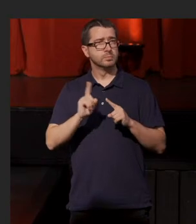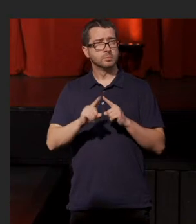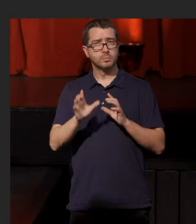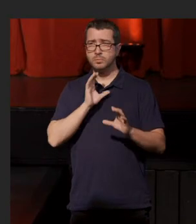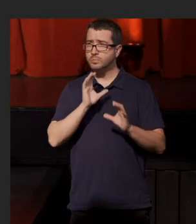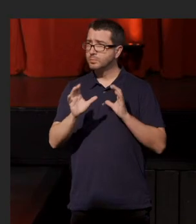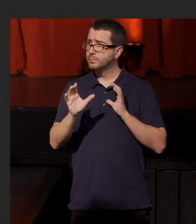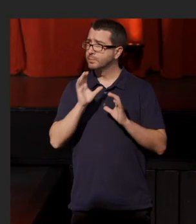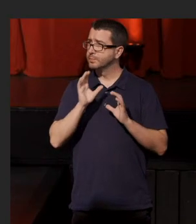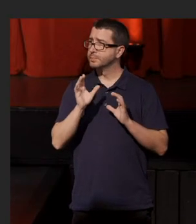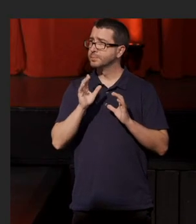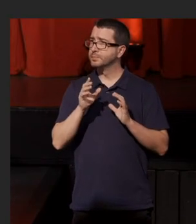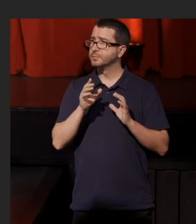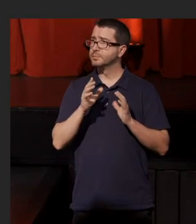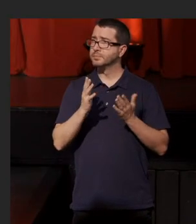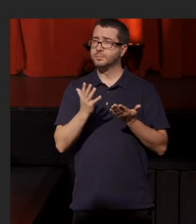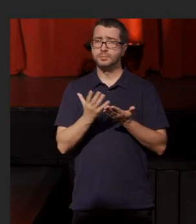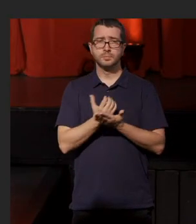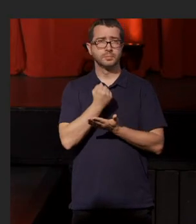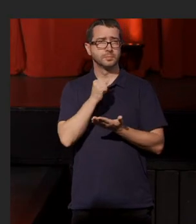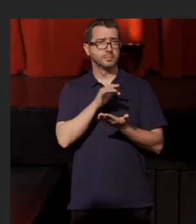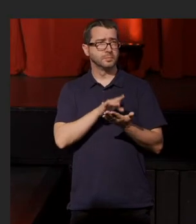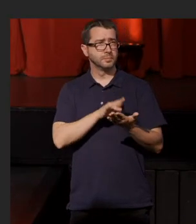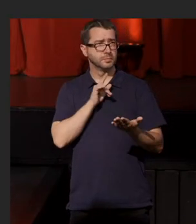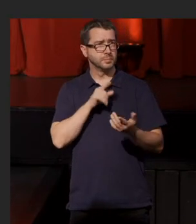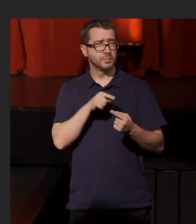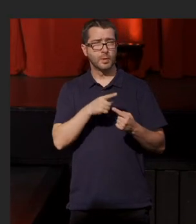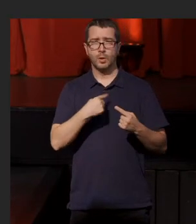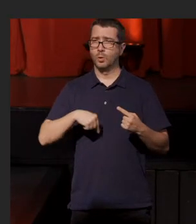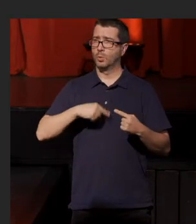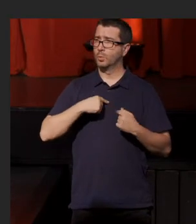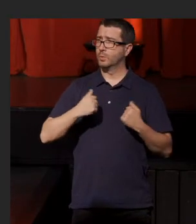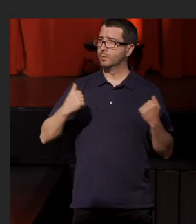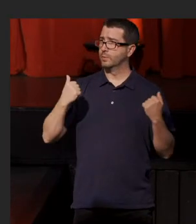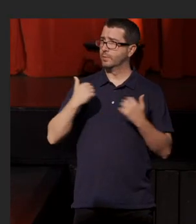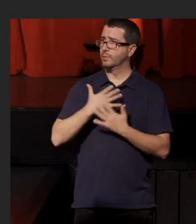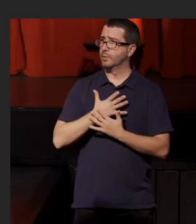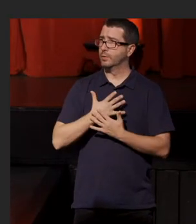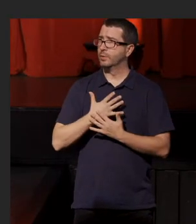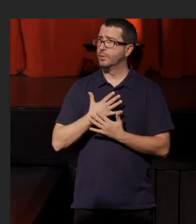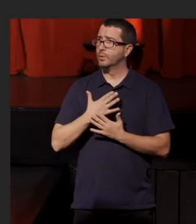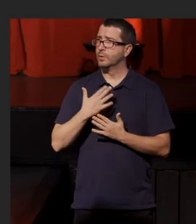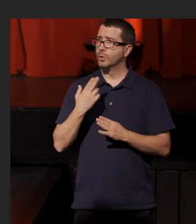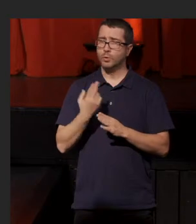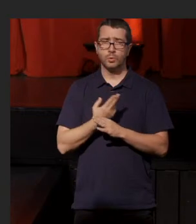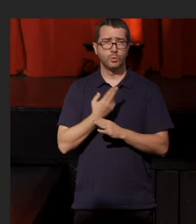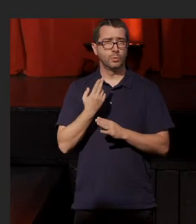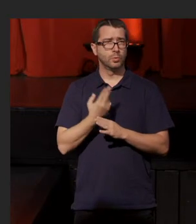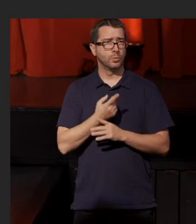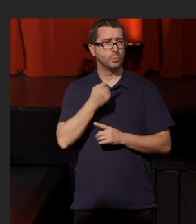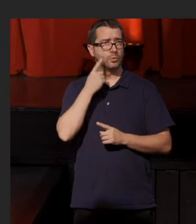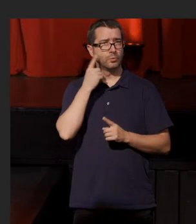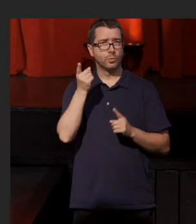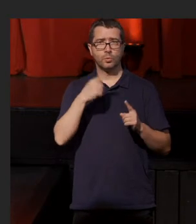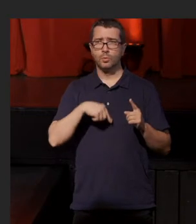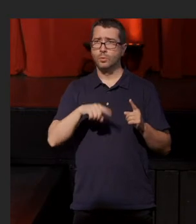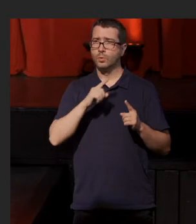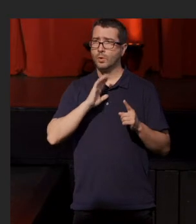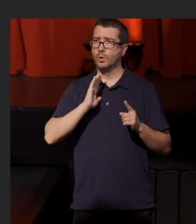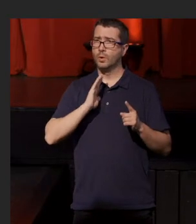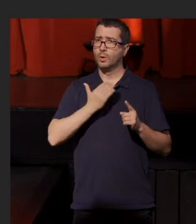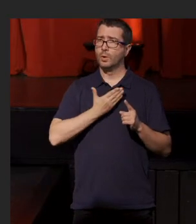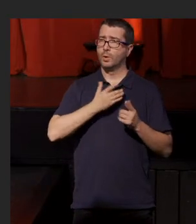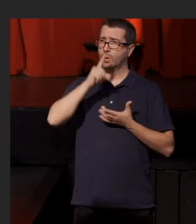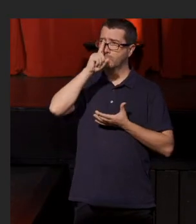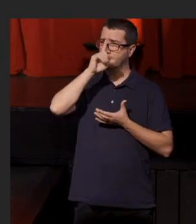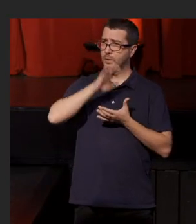have in order, we fear that we're going to use it in order to reinforce our existing beliefs, in order to